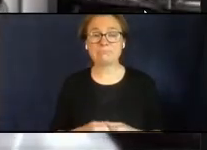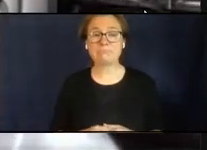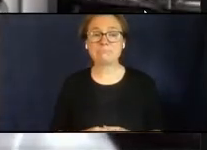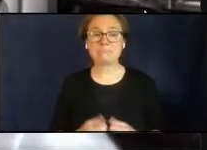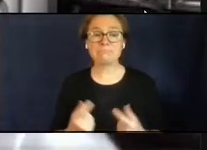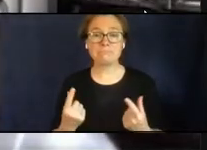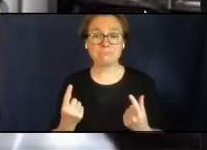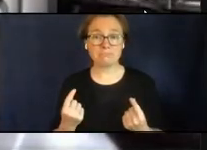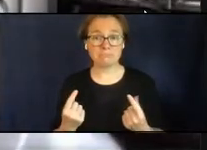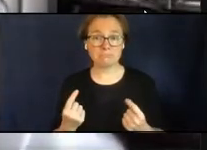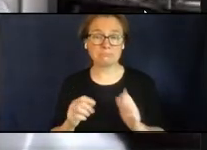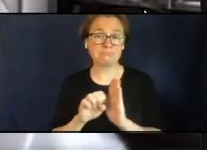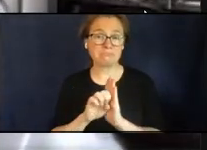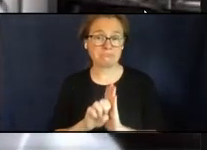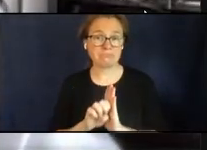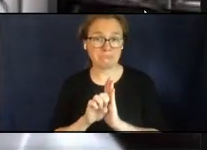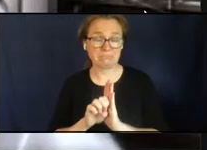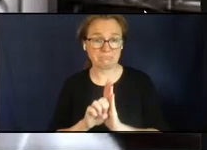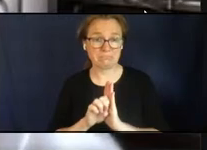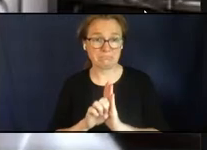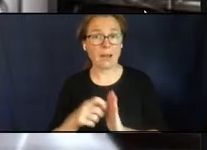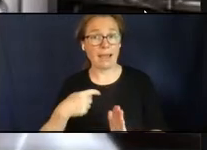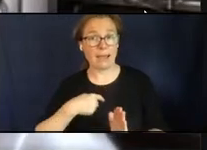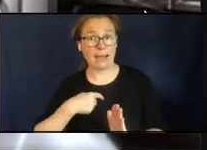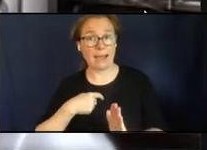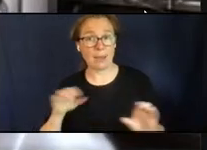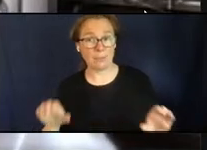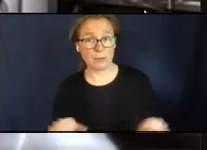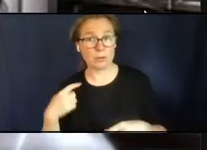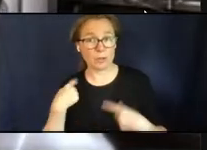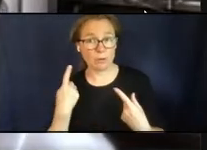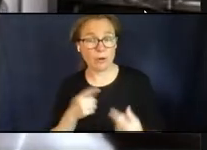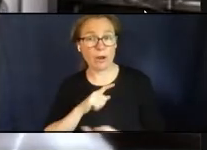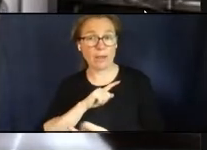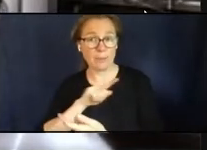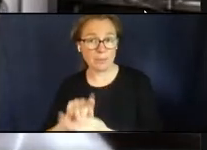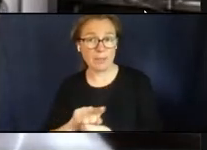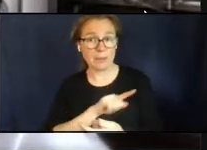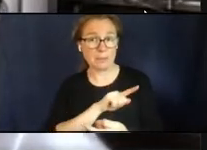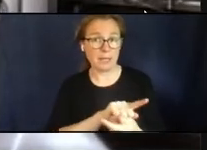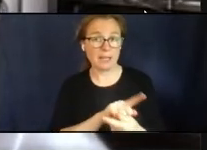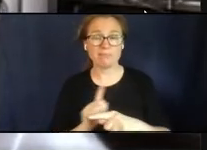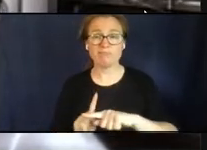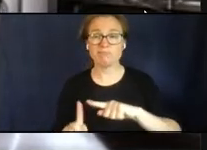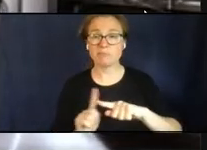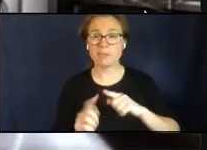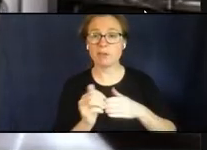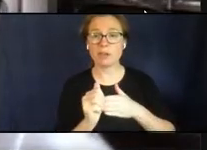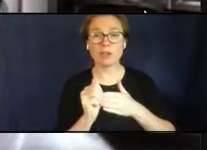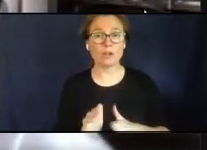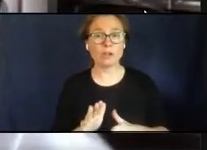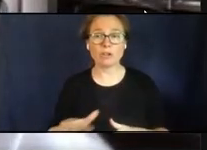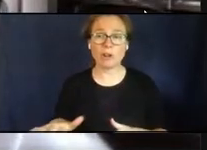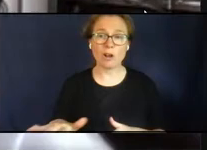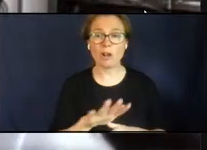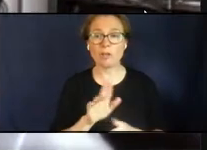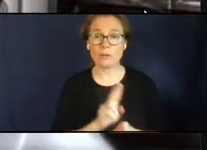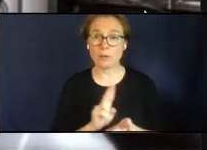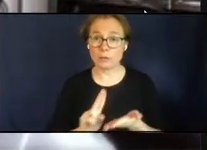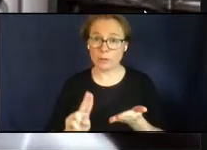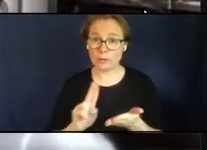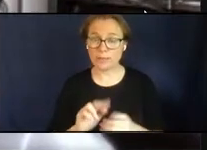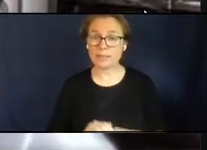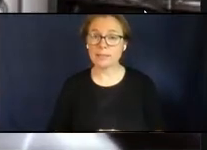instance, what I have been doing is meeting with leaders across the university and functioning